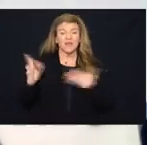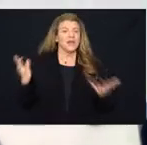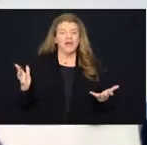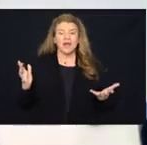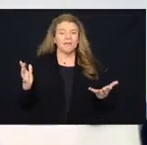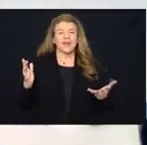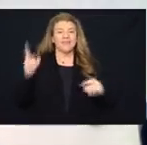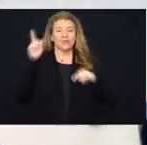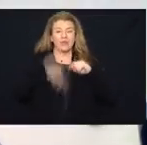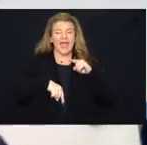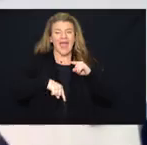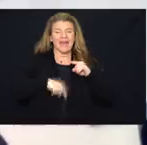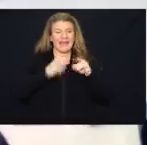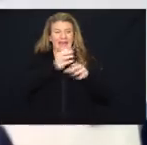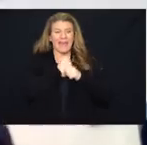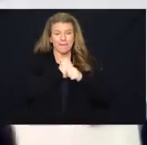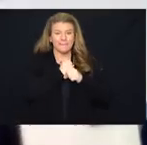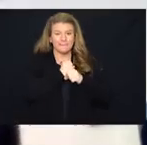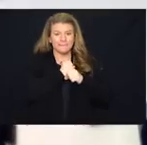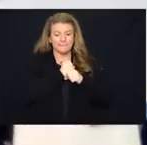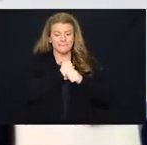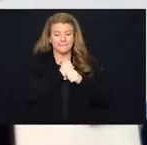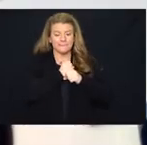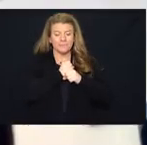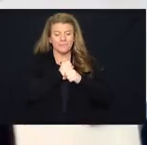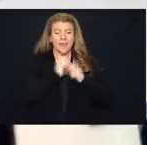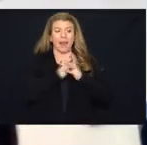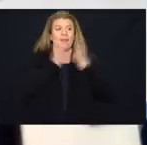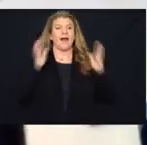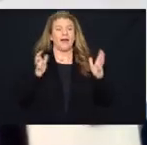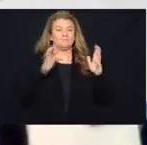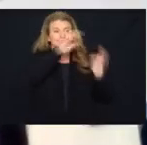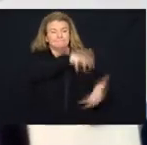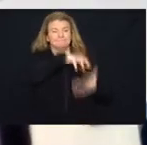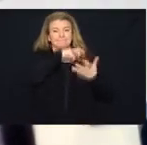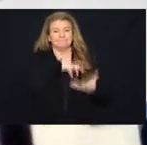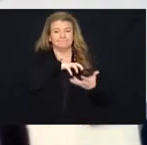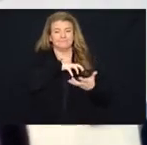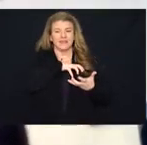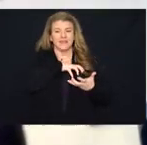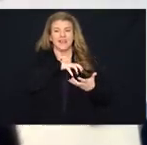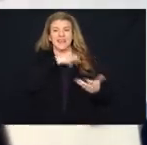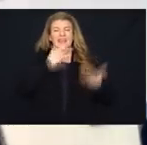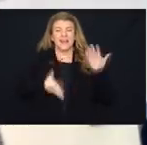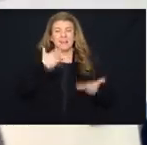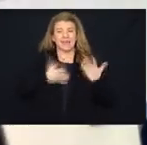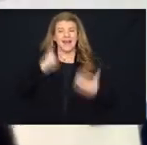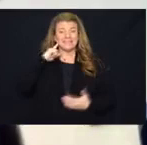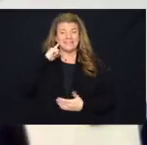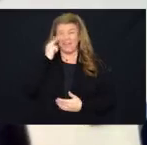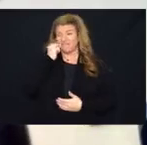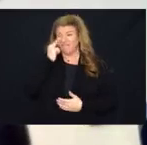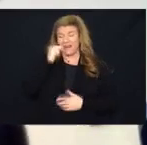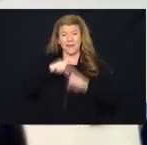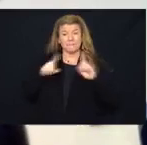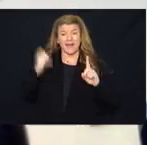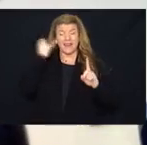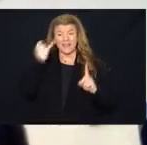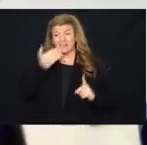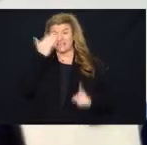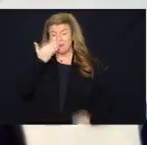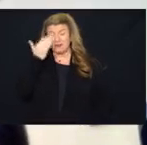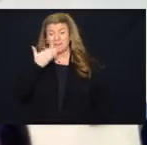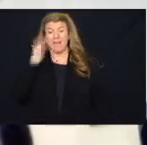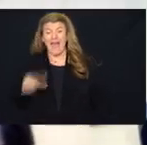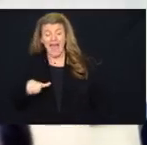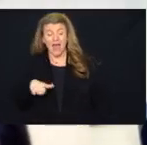you can't get them in an abundant supply, and it might sound kind of funny, but I mean, if it smells bad